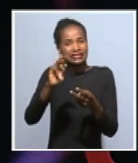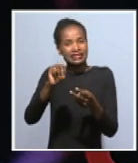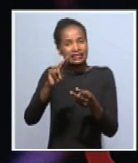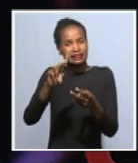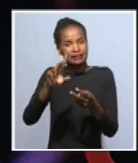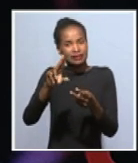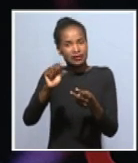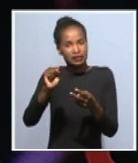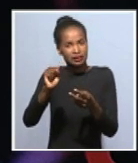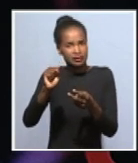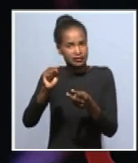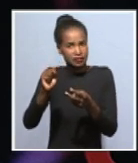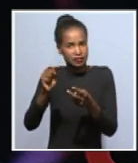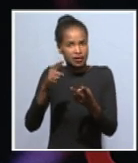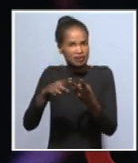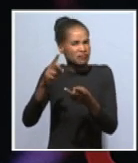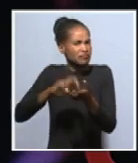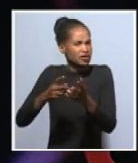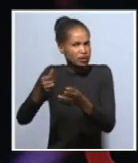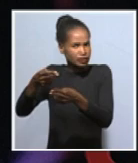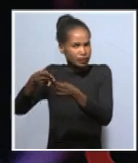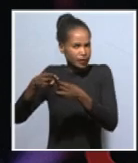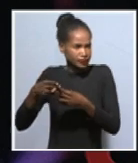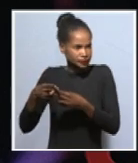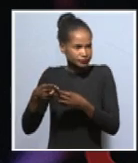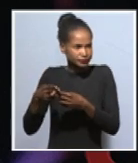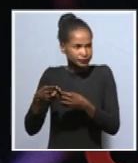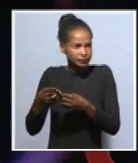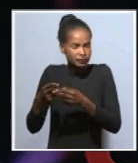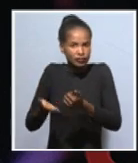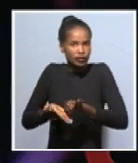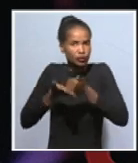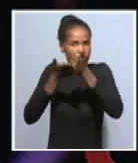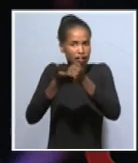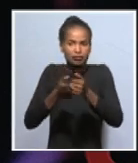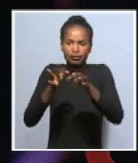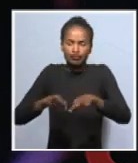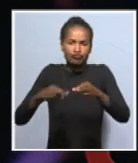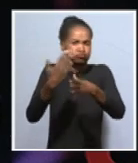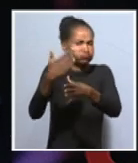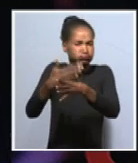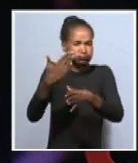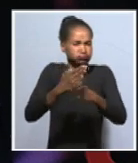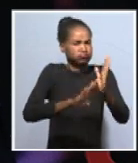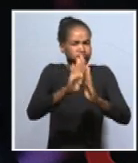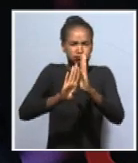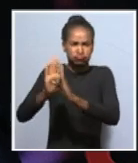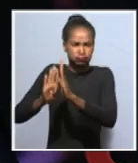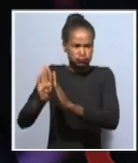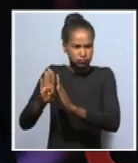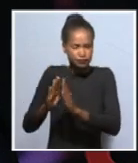is really the stimulus loans to induce or enhance production. Now, let me start